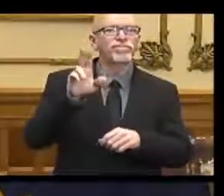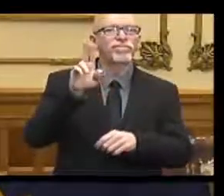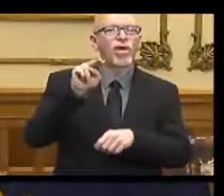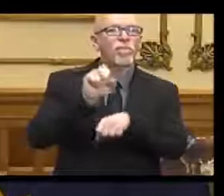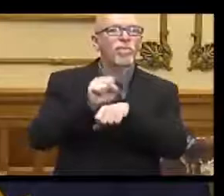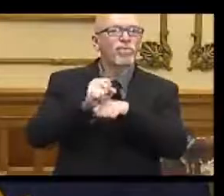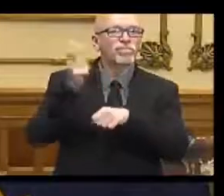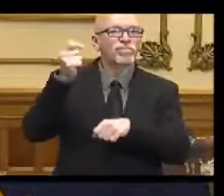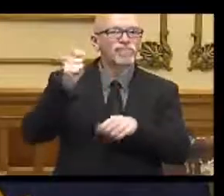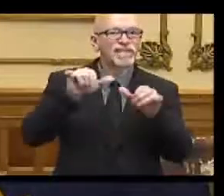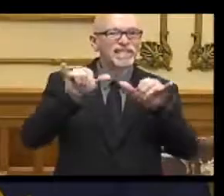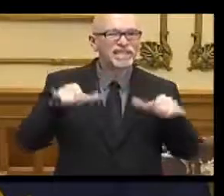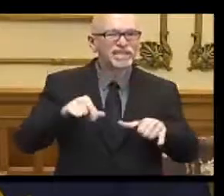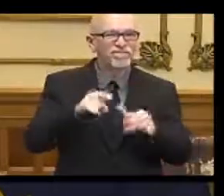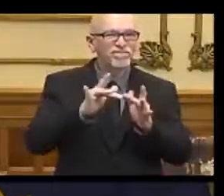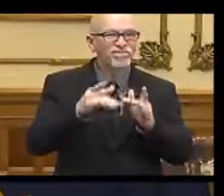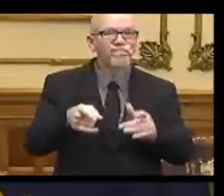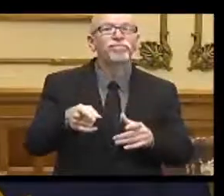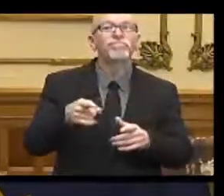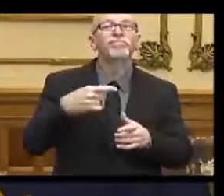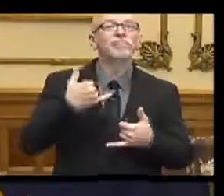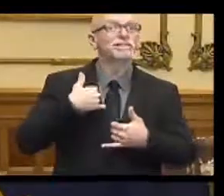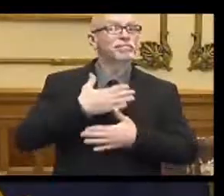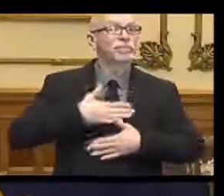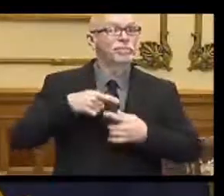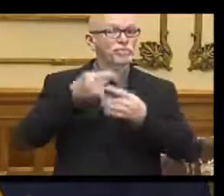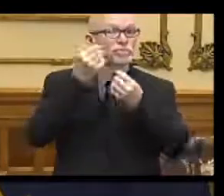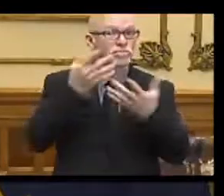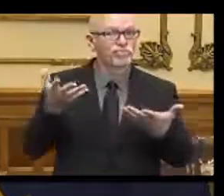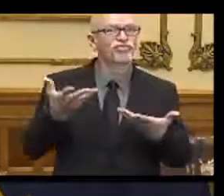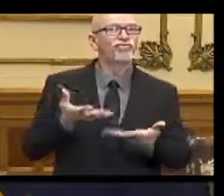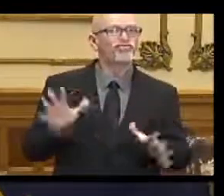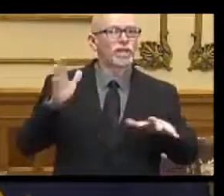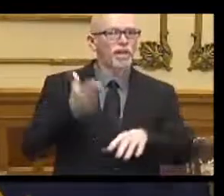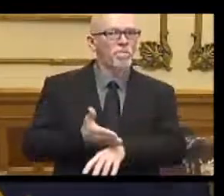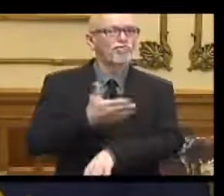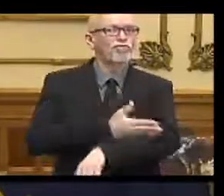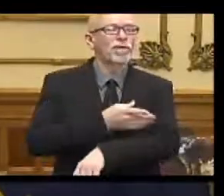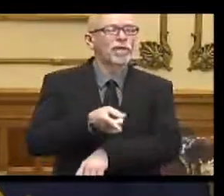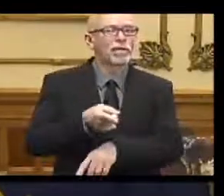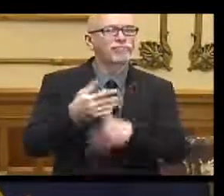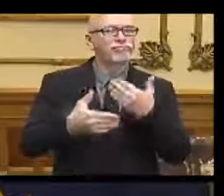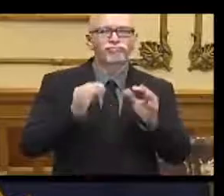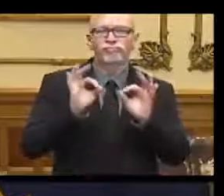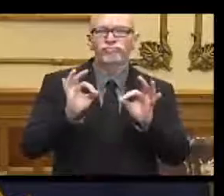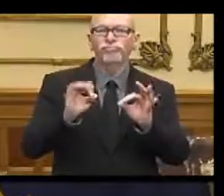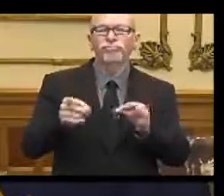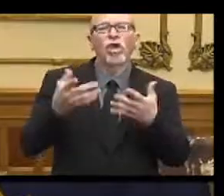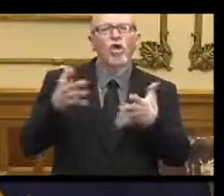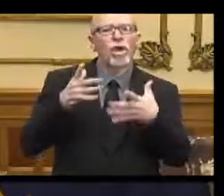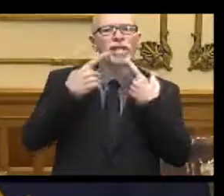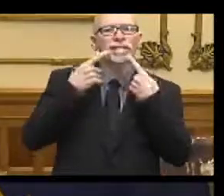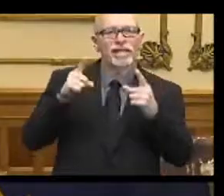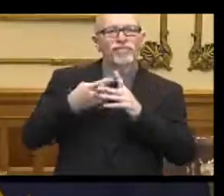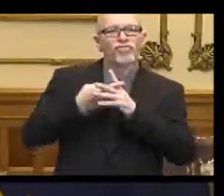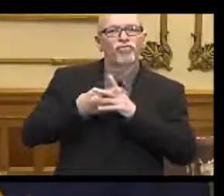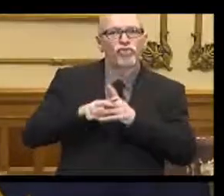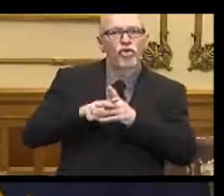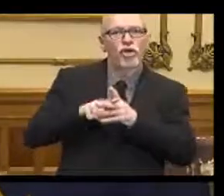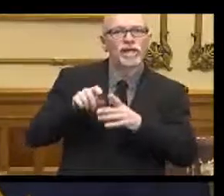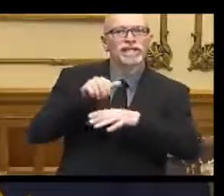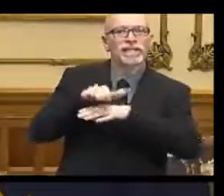operating system. Pleased to report that that's done and went well. They have already successfully started to send